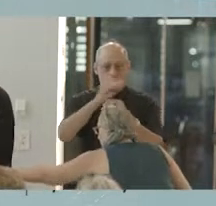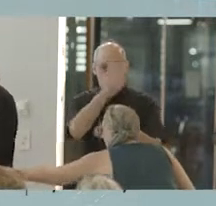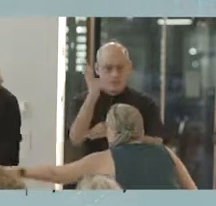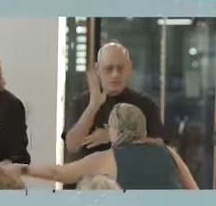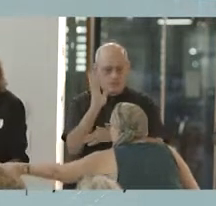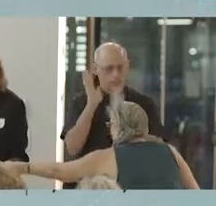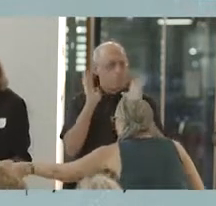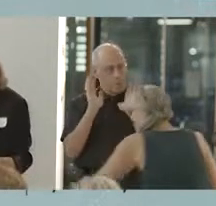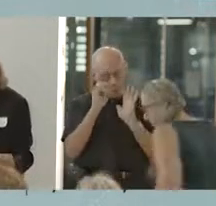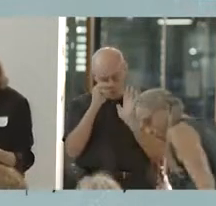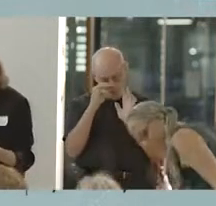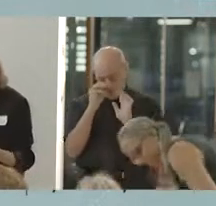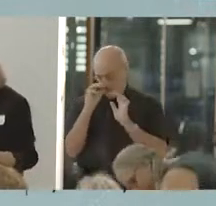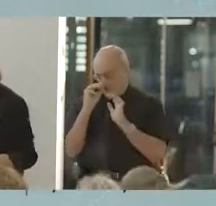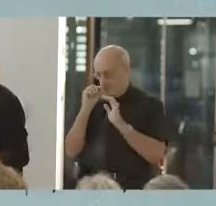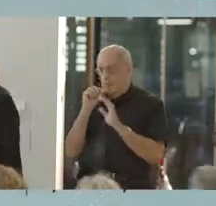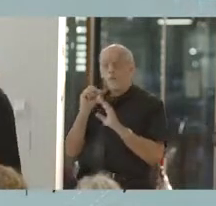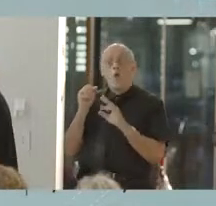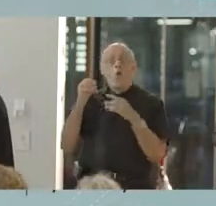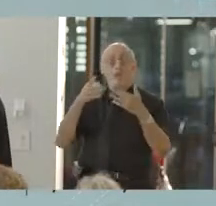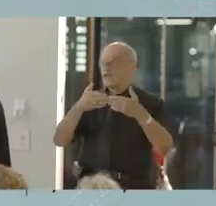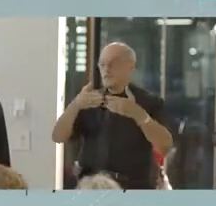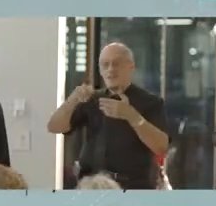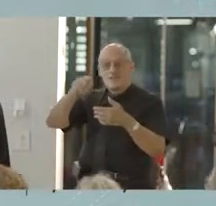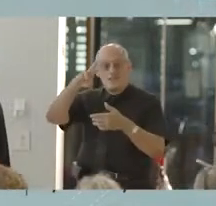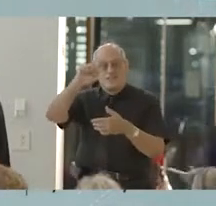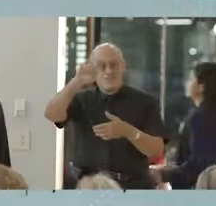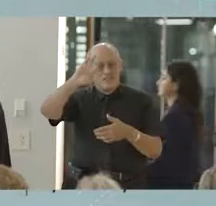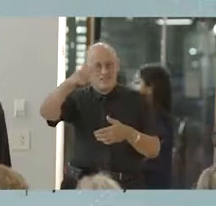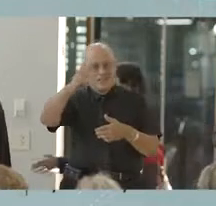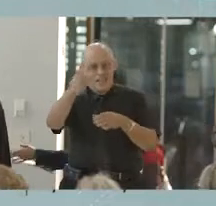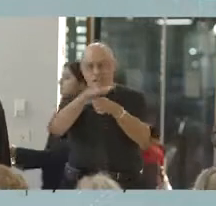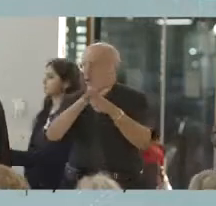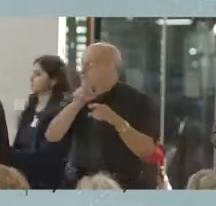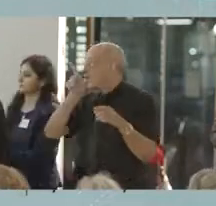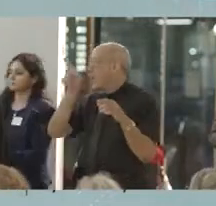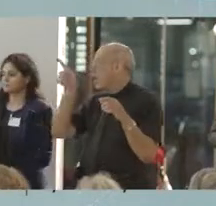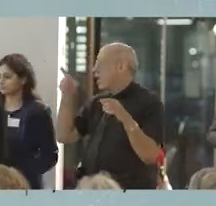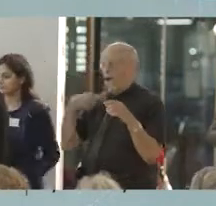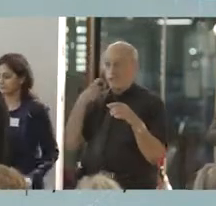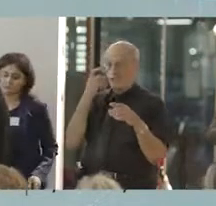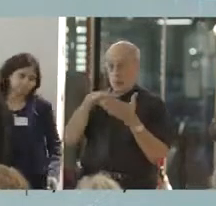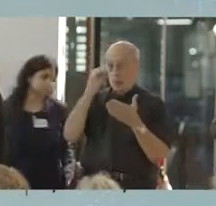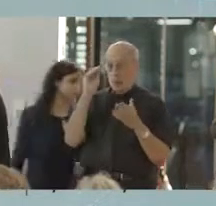here. The whole terracing area here, I also learned, you could consider an art piece